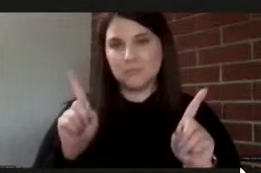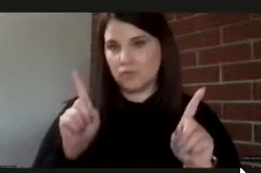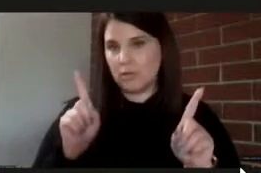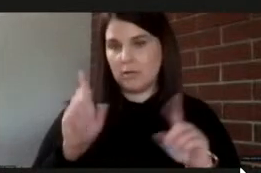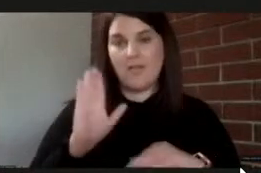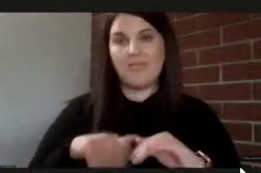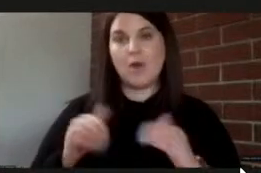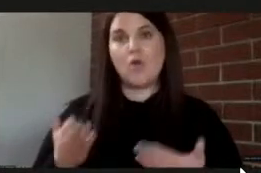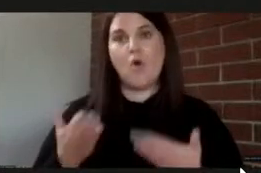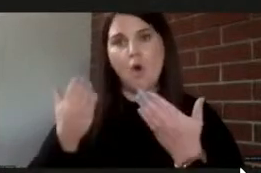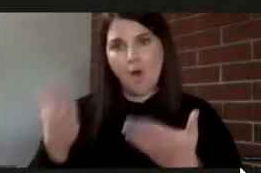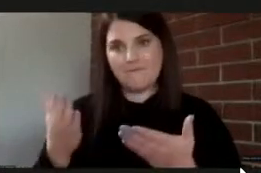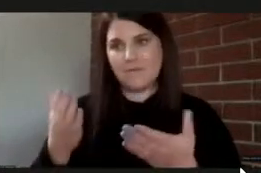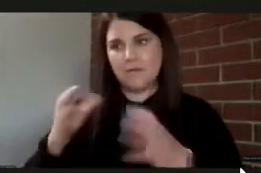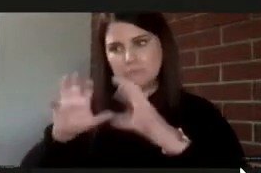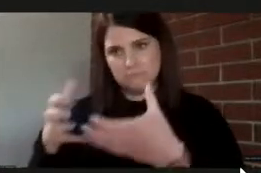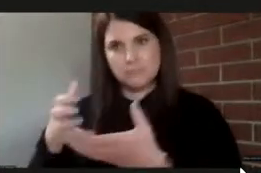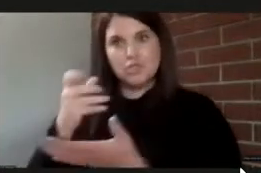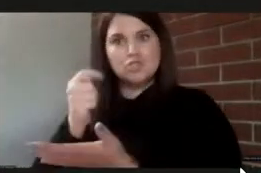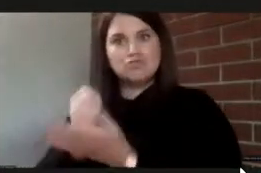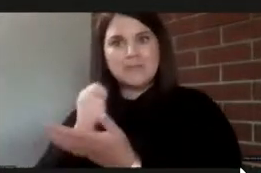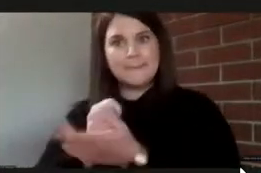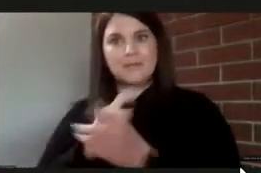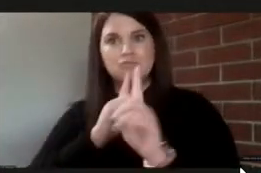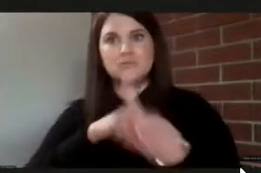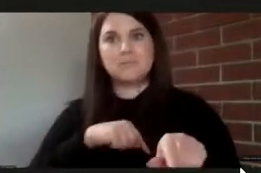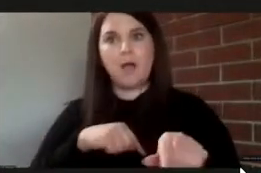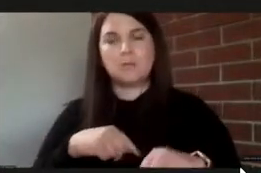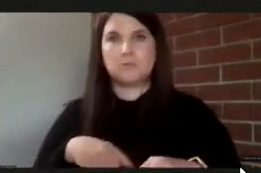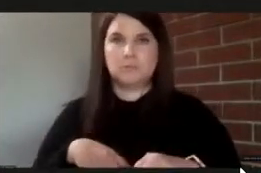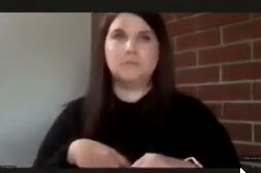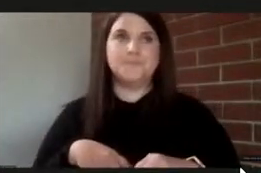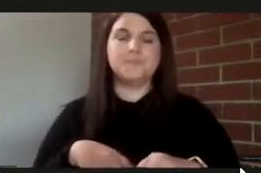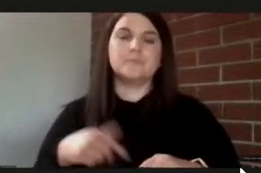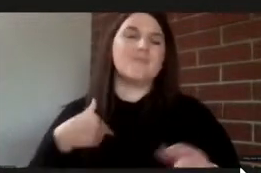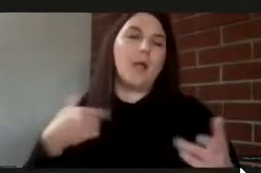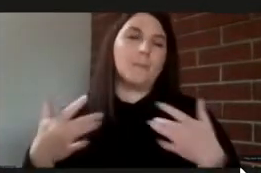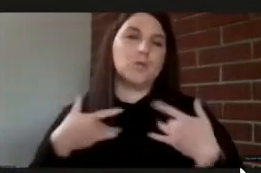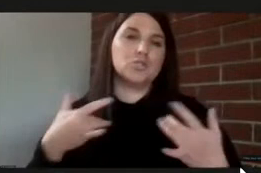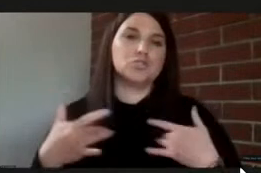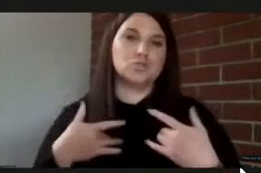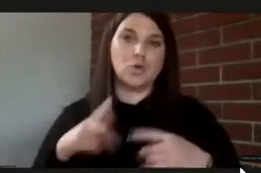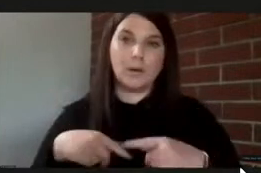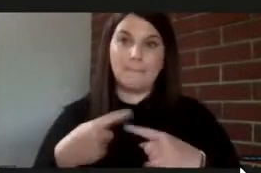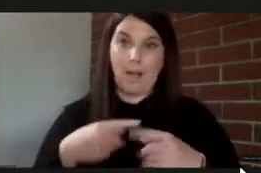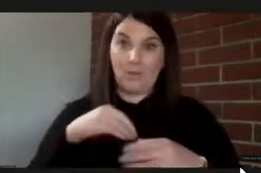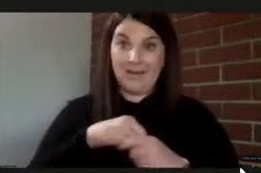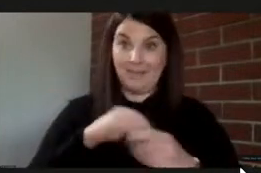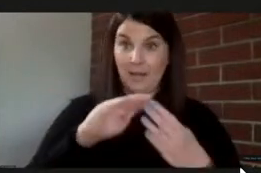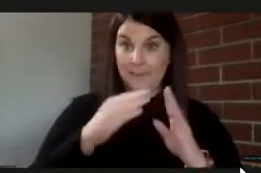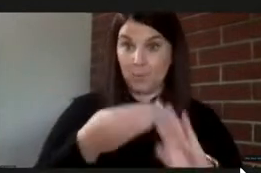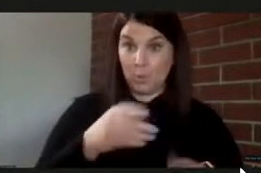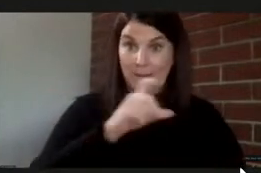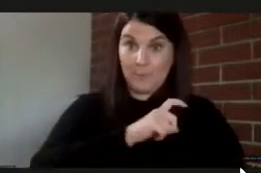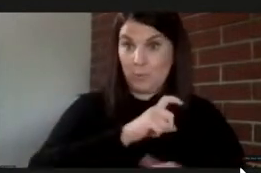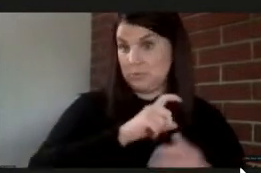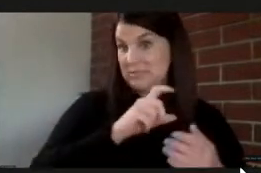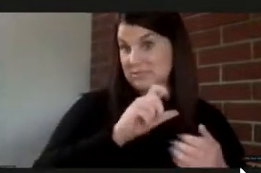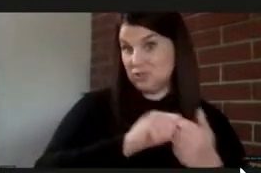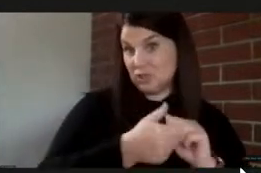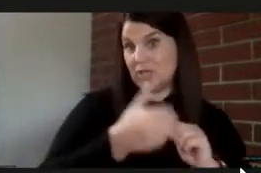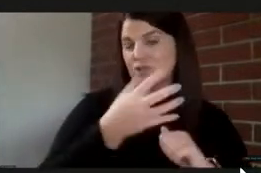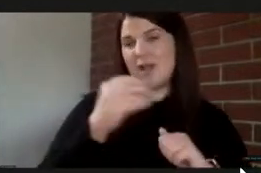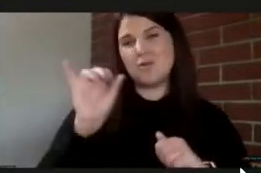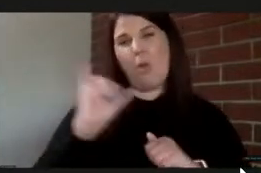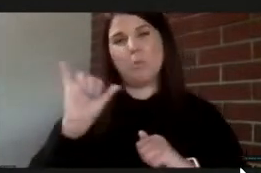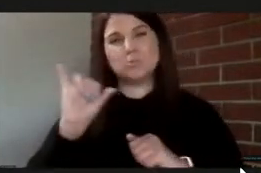a categorically treatment response. And this is what I'm concerned about, both in community policing changes, but also behind